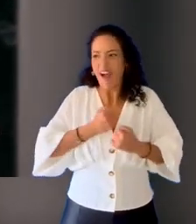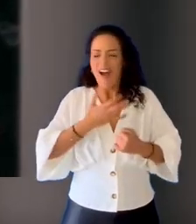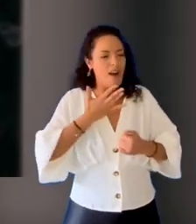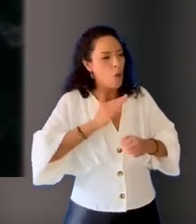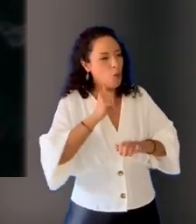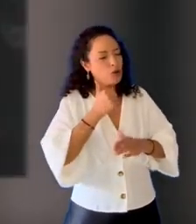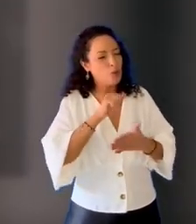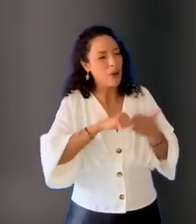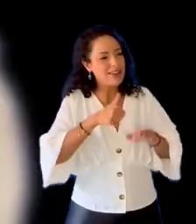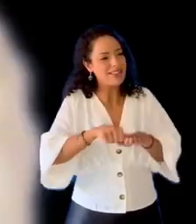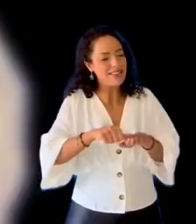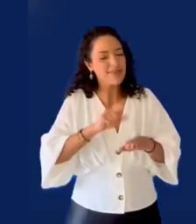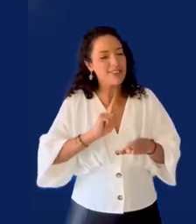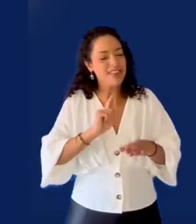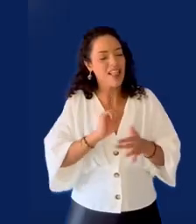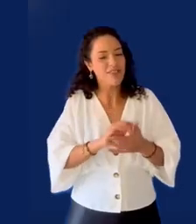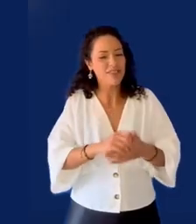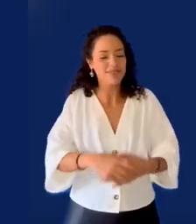it.